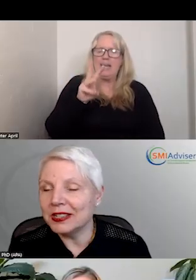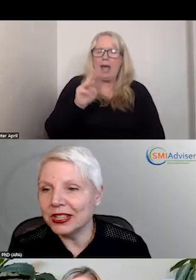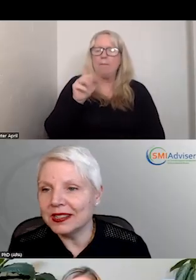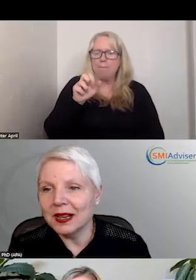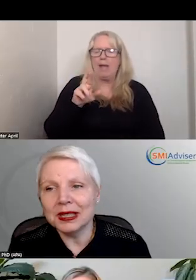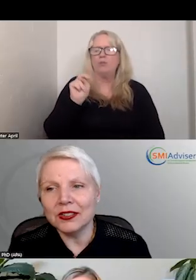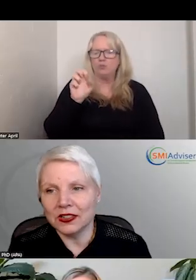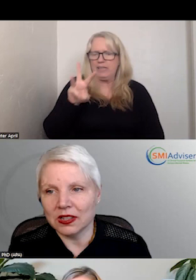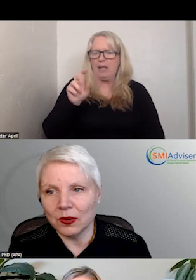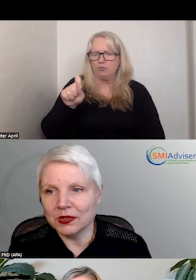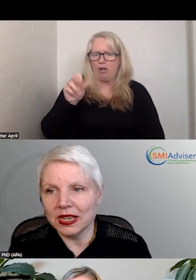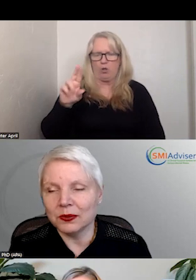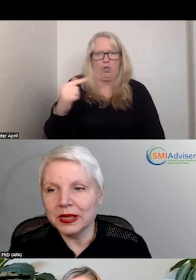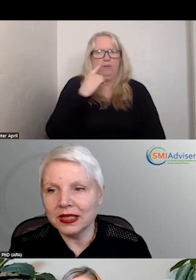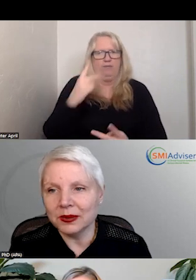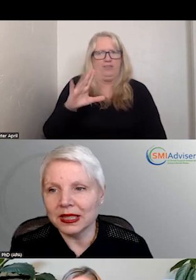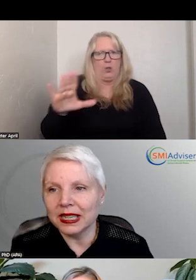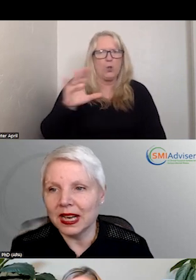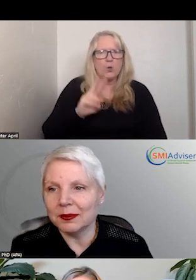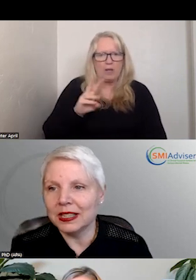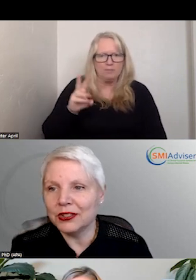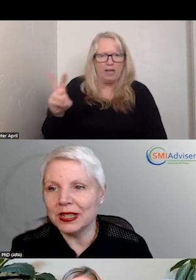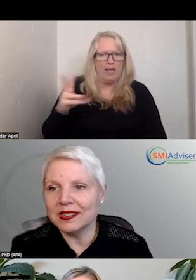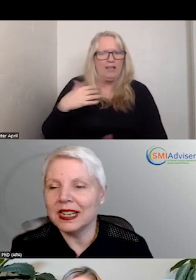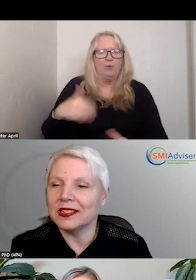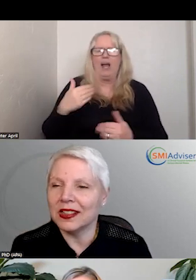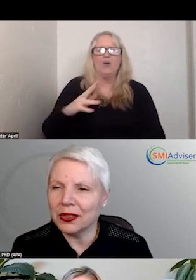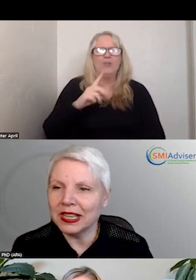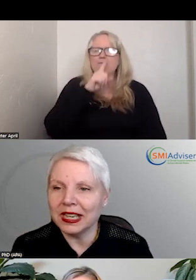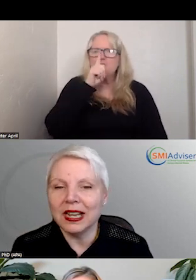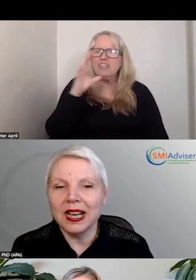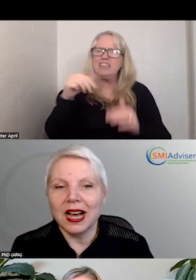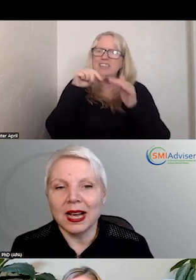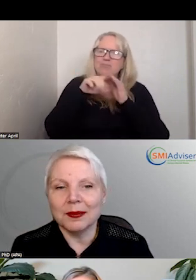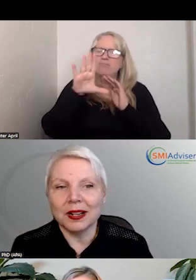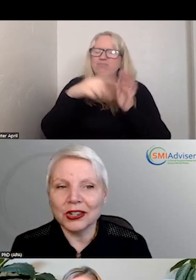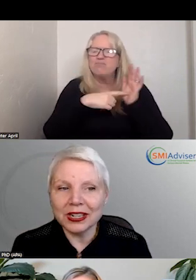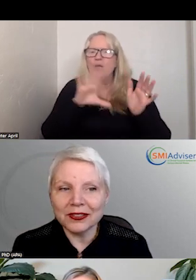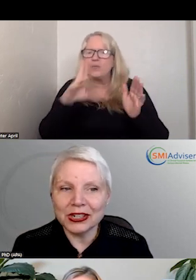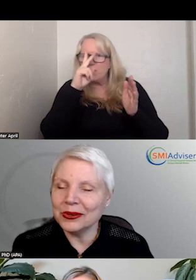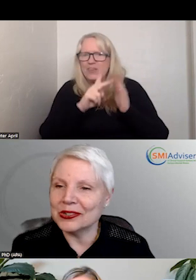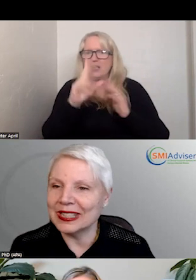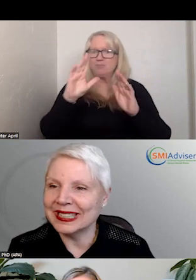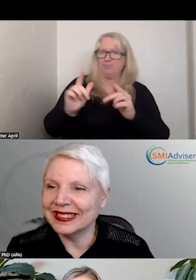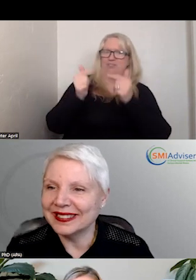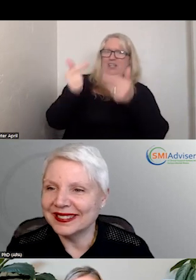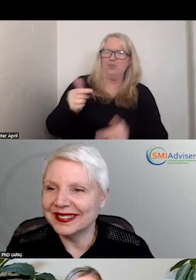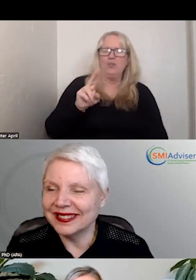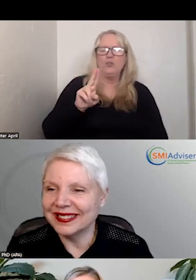As I mentioned, please visit their website. Really, really gives you an insight into their thinking. And I'll turn it over to you,